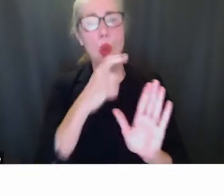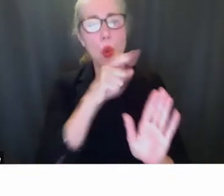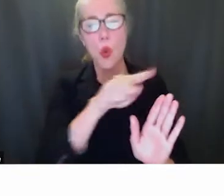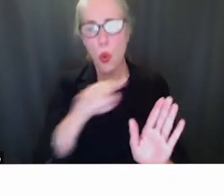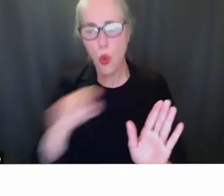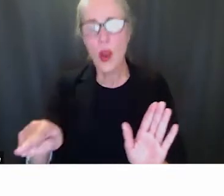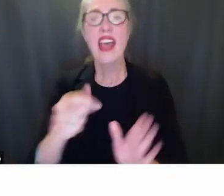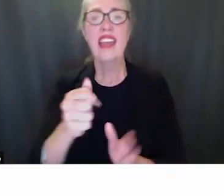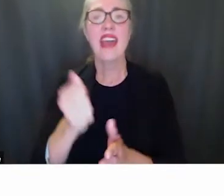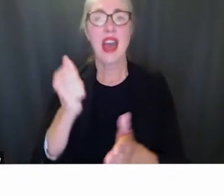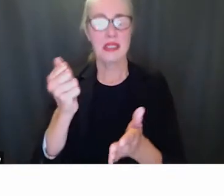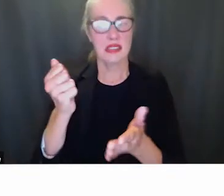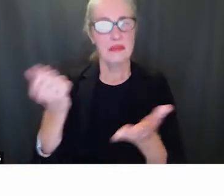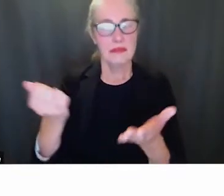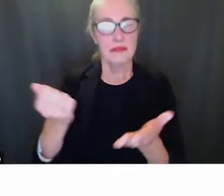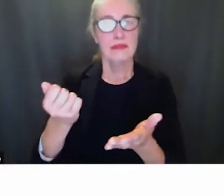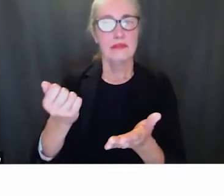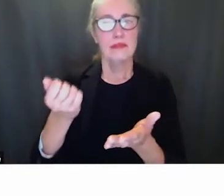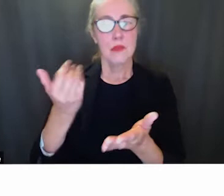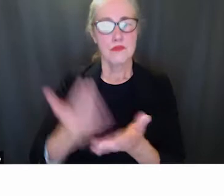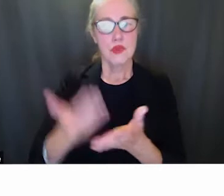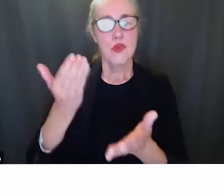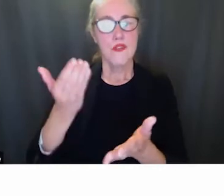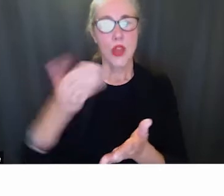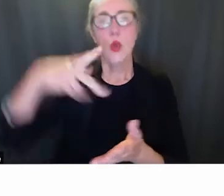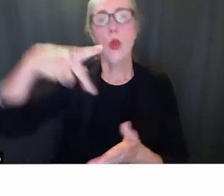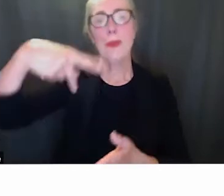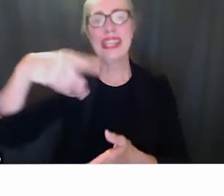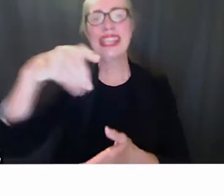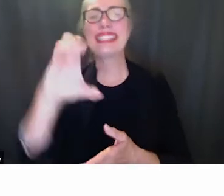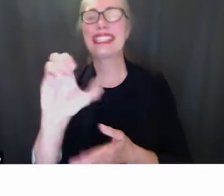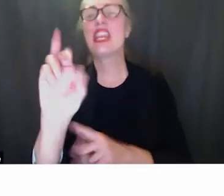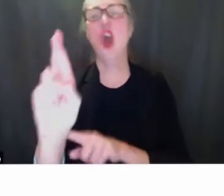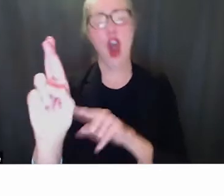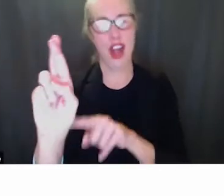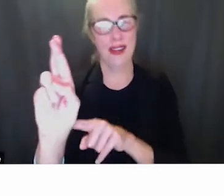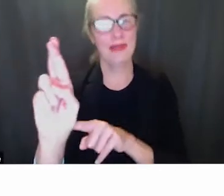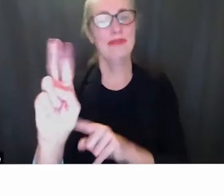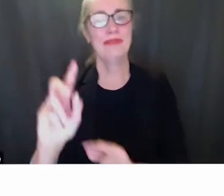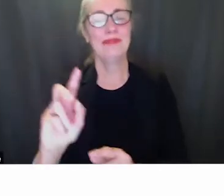validating test through a PCR test and then get them medical attention.